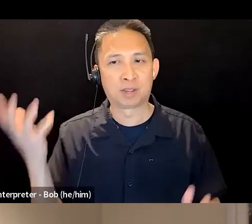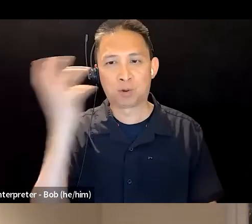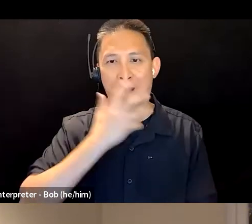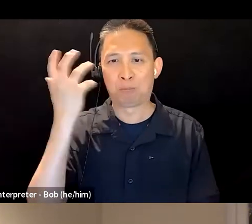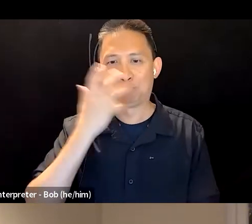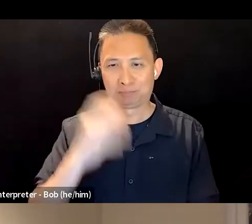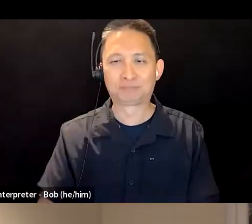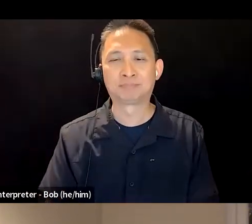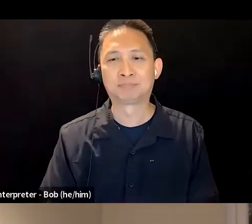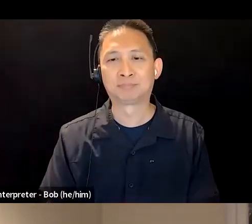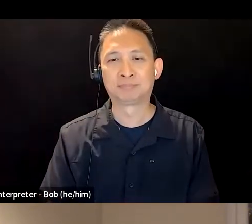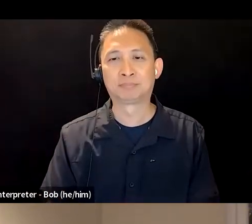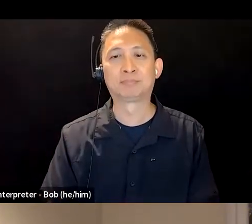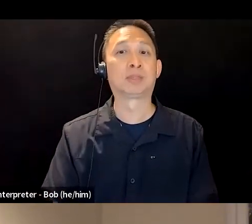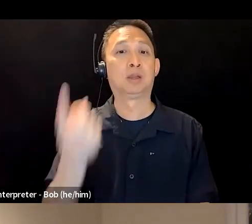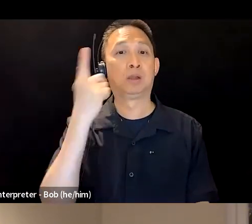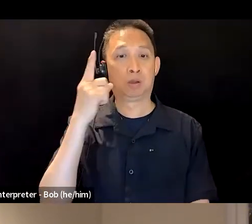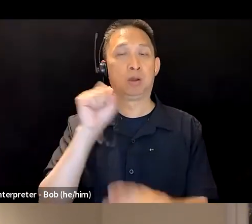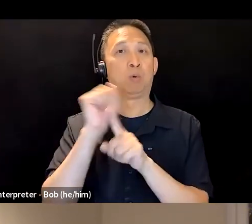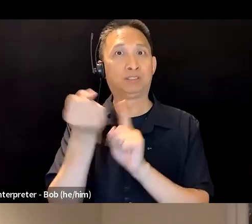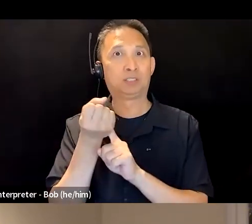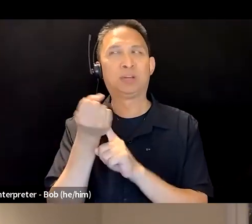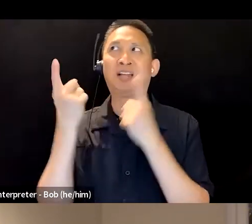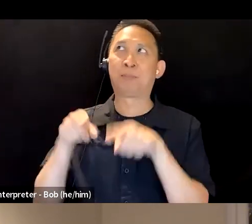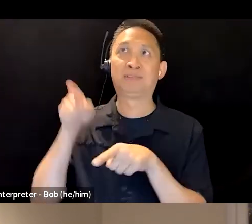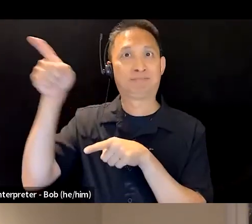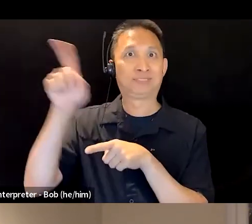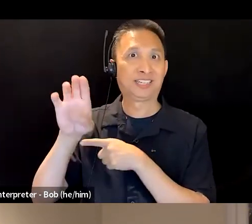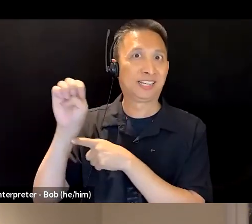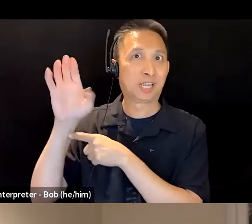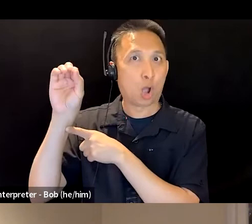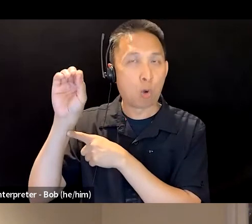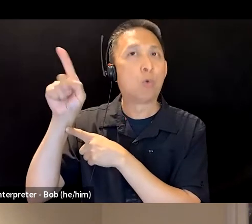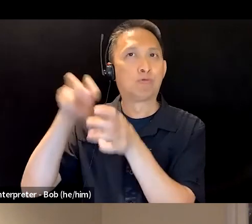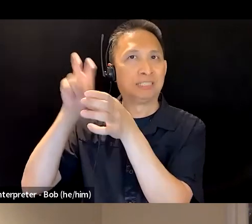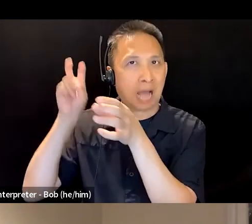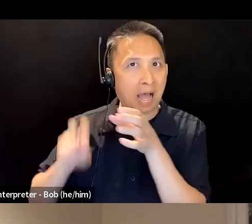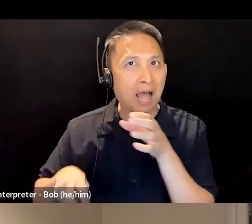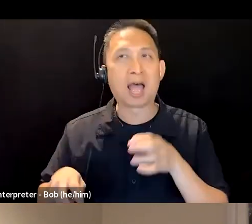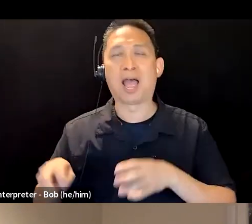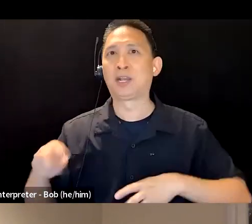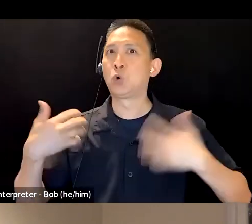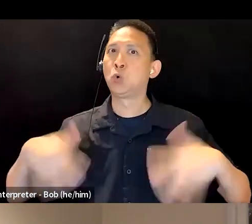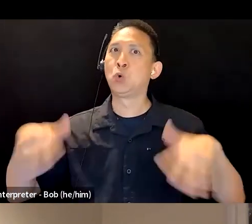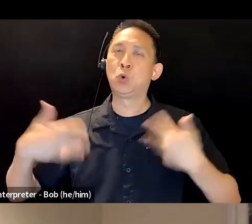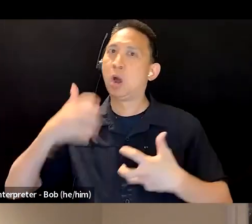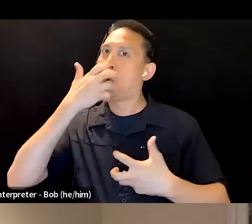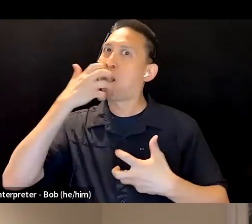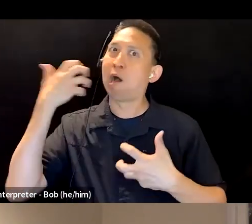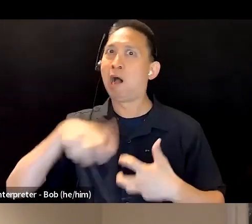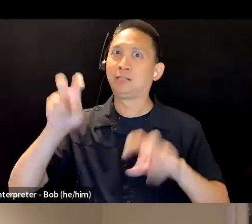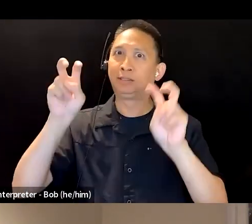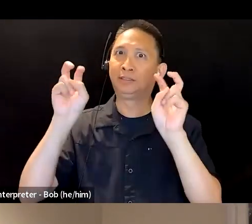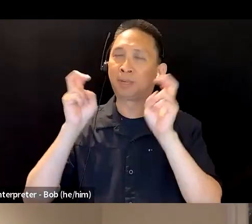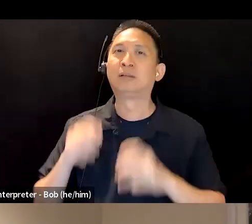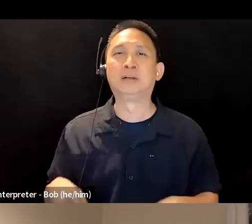we had a situation where, the CEO had to resign, and now it's become a big issue. And there is a push to have this equity audit